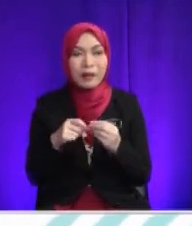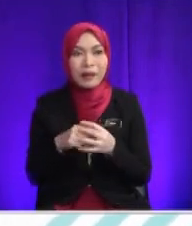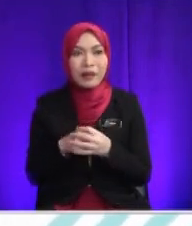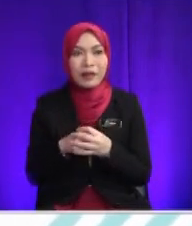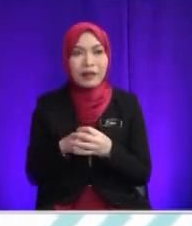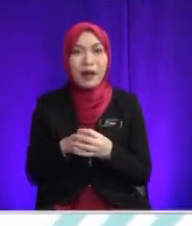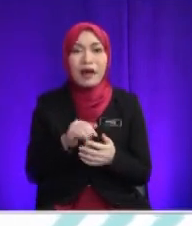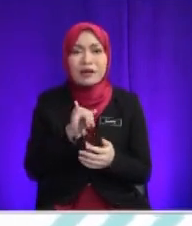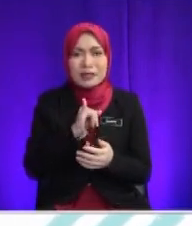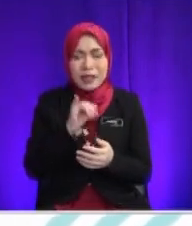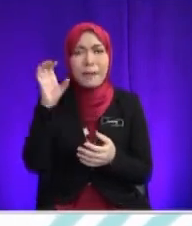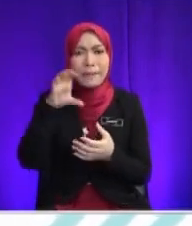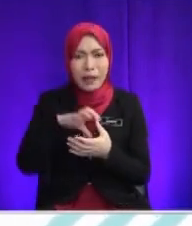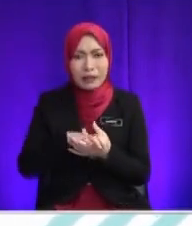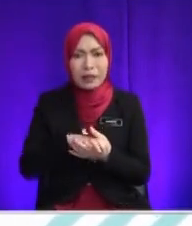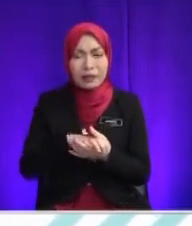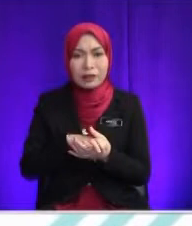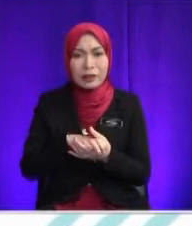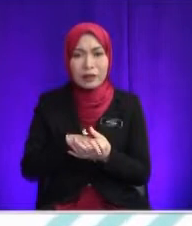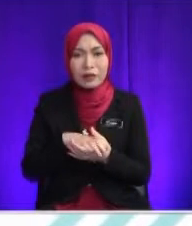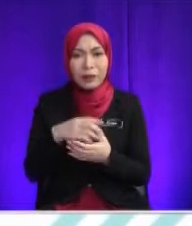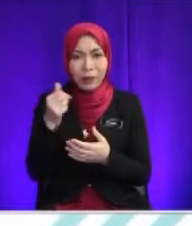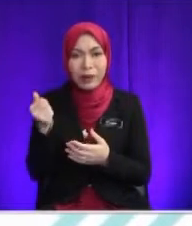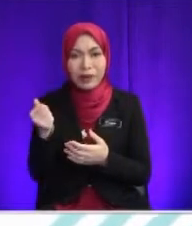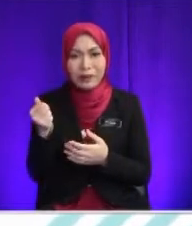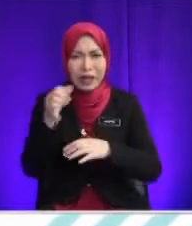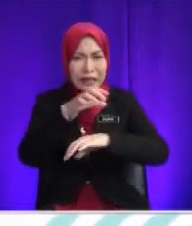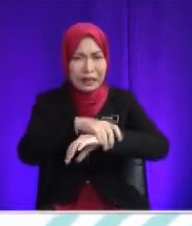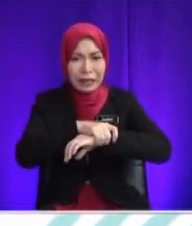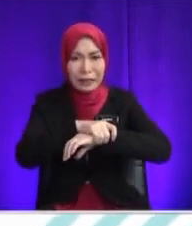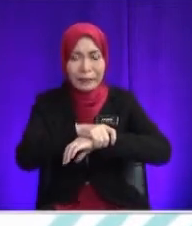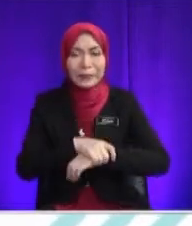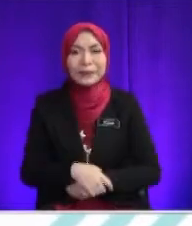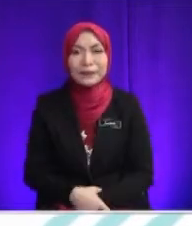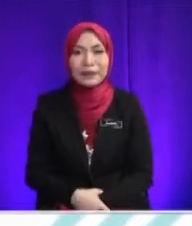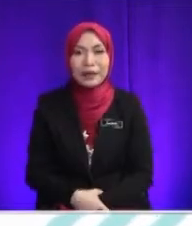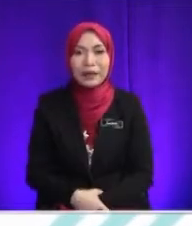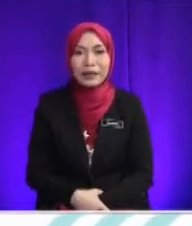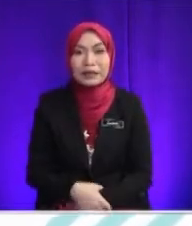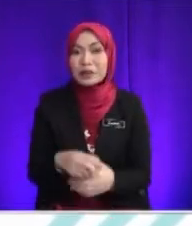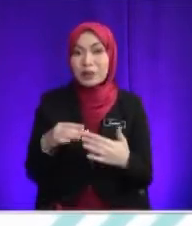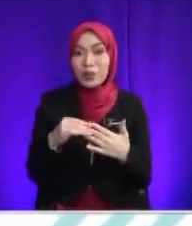I'm sure he's been arrested. All right, Nana, so what do you think? Which one is the answer?